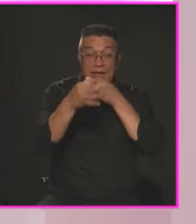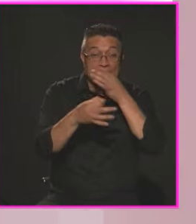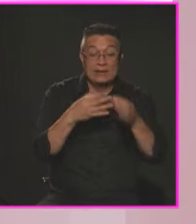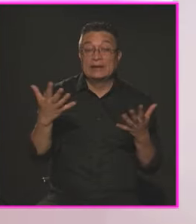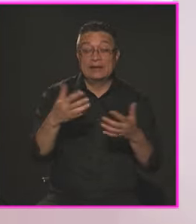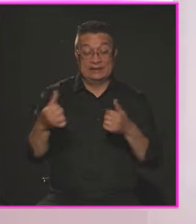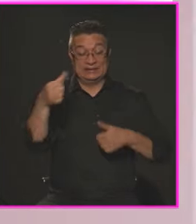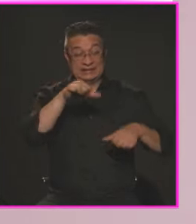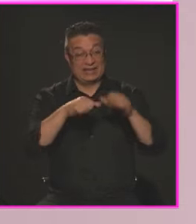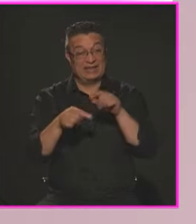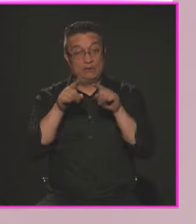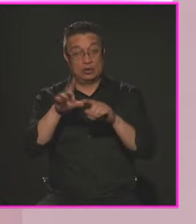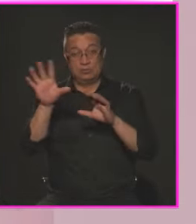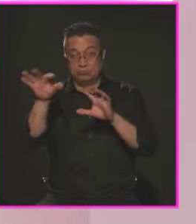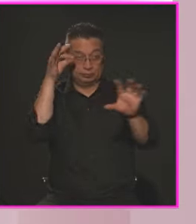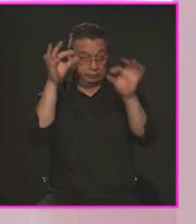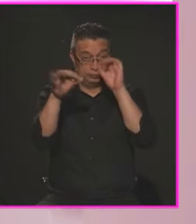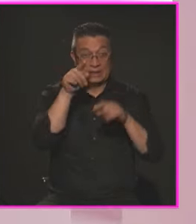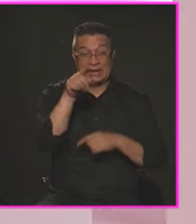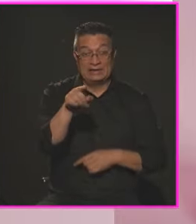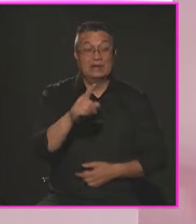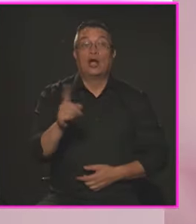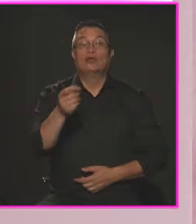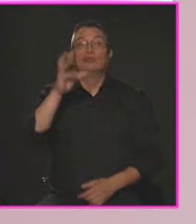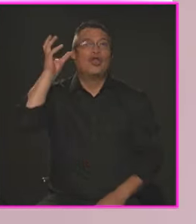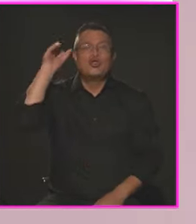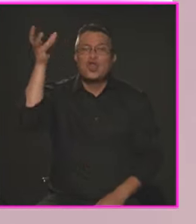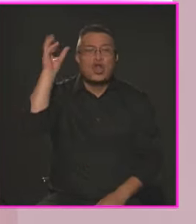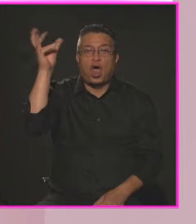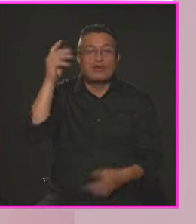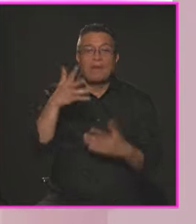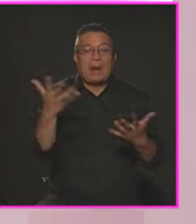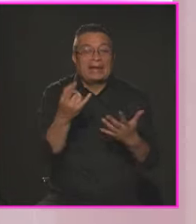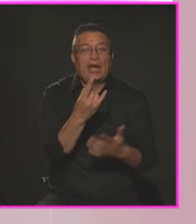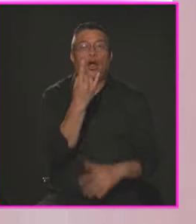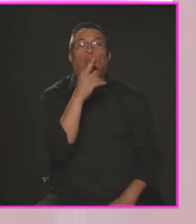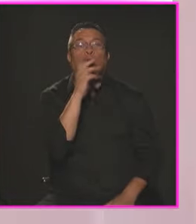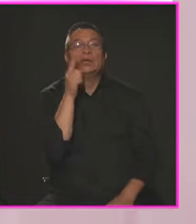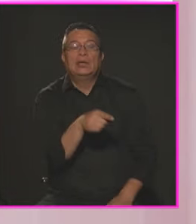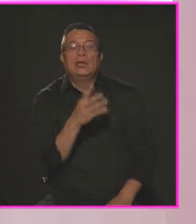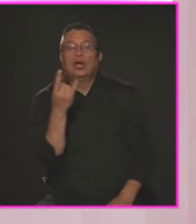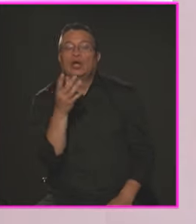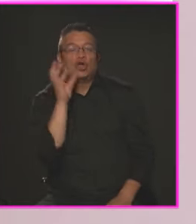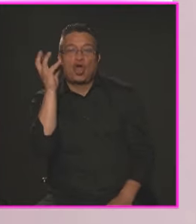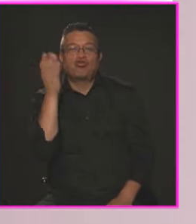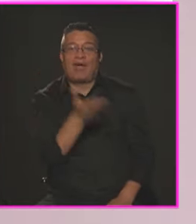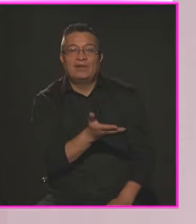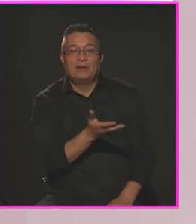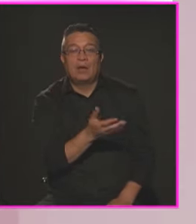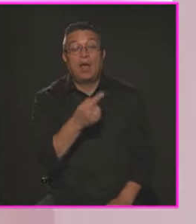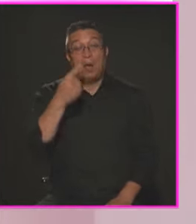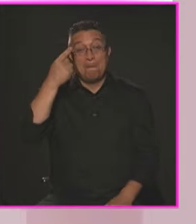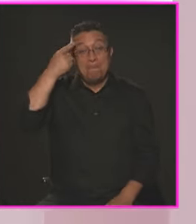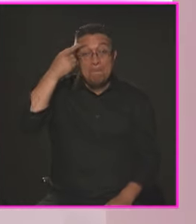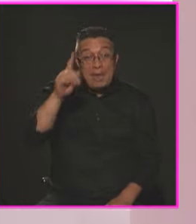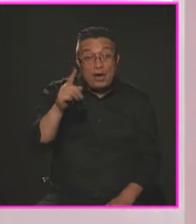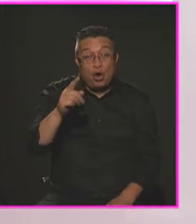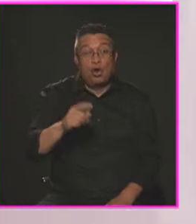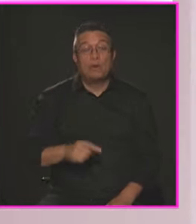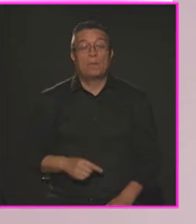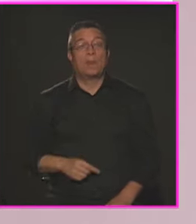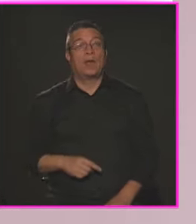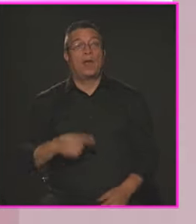these discoveries had no idea about what they could be useful for. But what we have